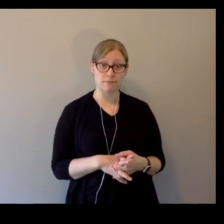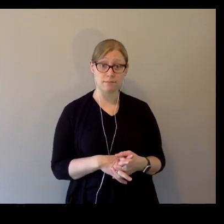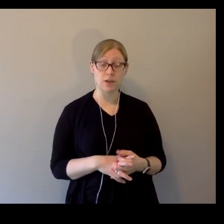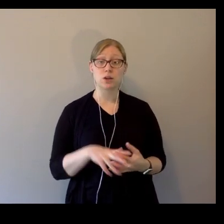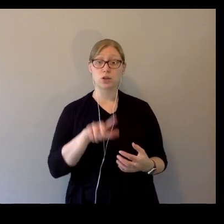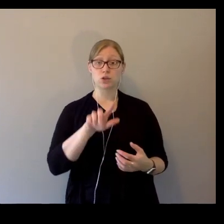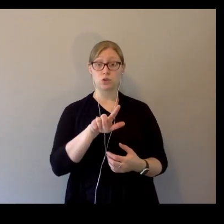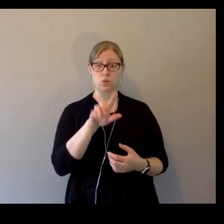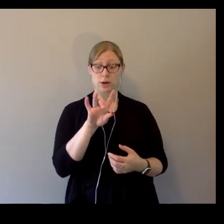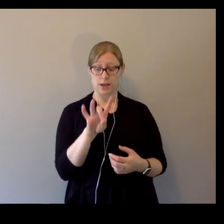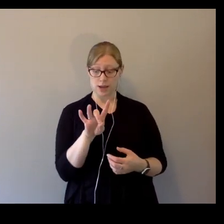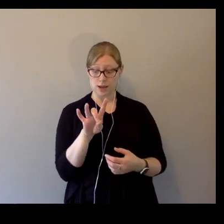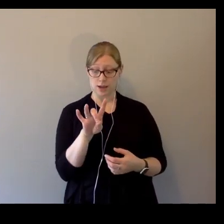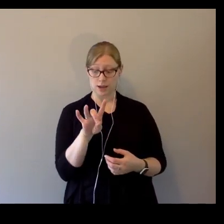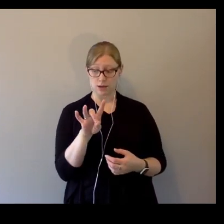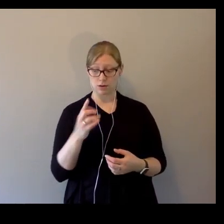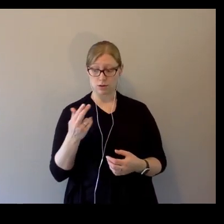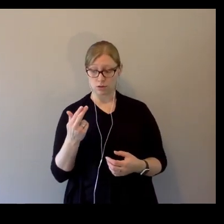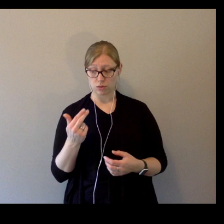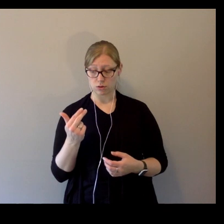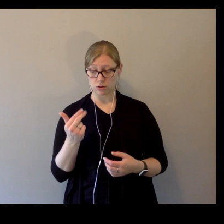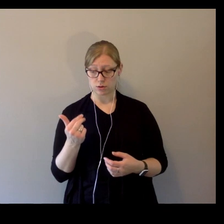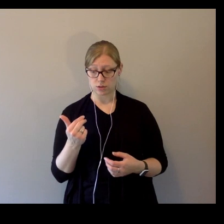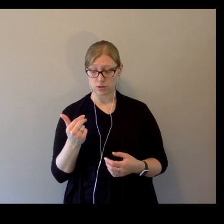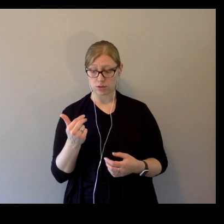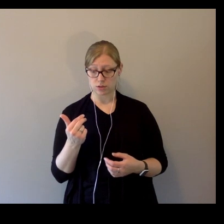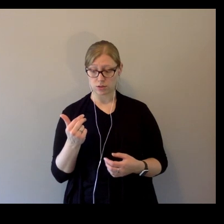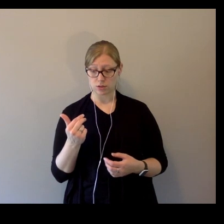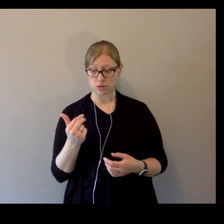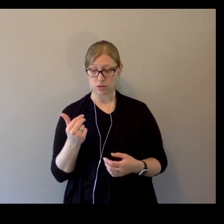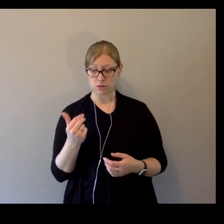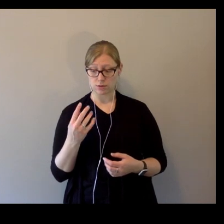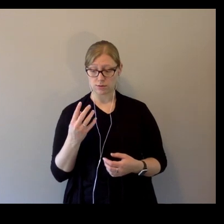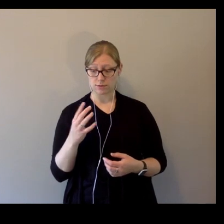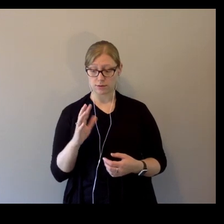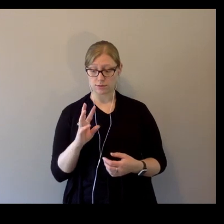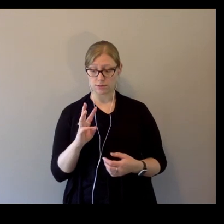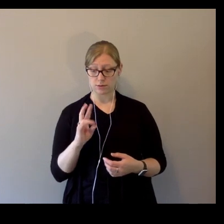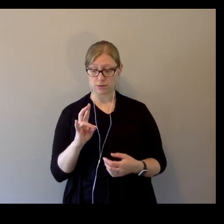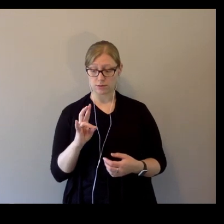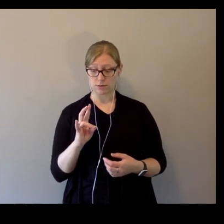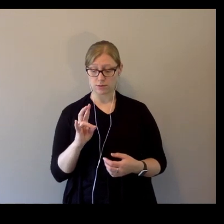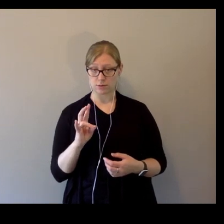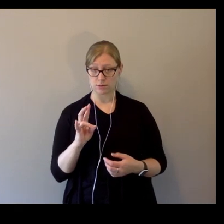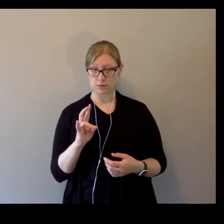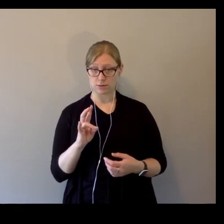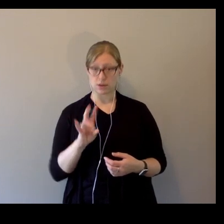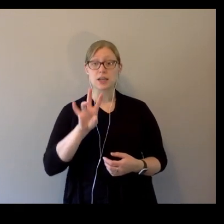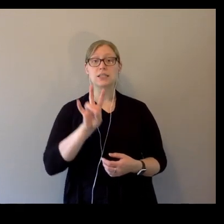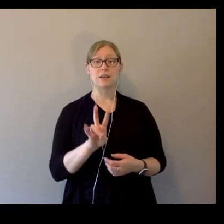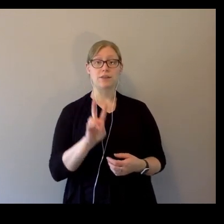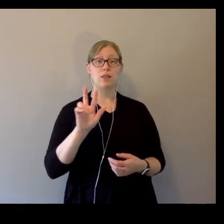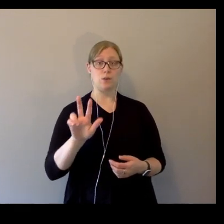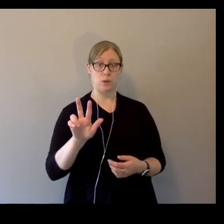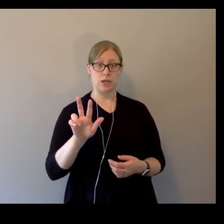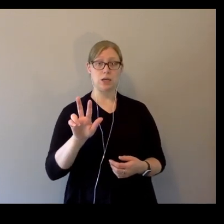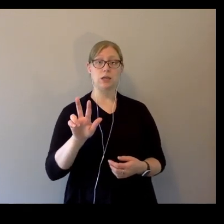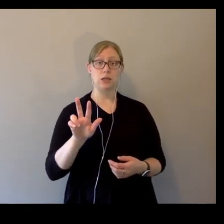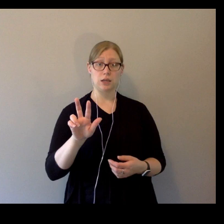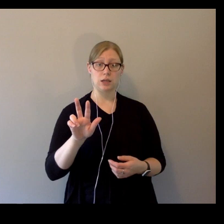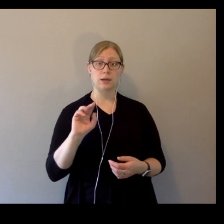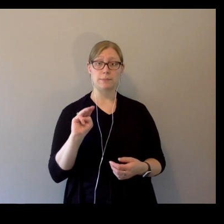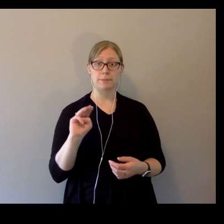So 28 is 13, and 4, 5, 6, 7. So this is 73